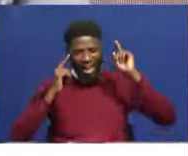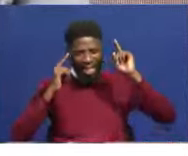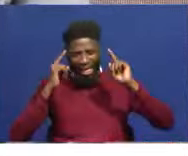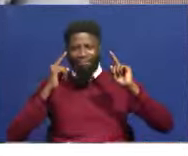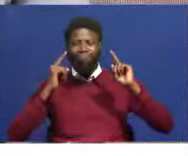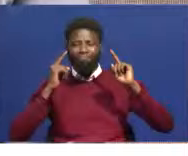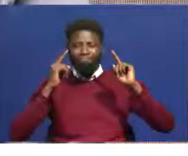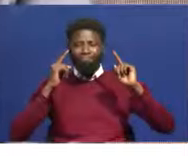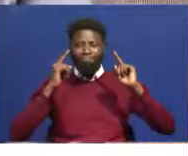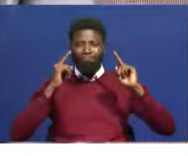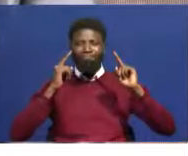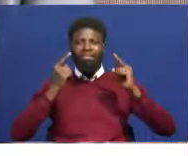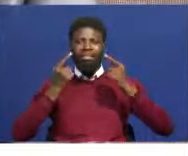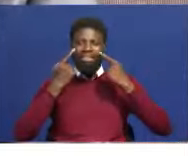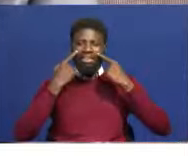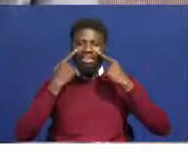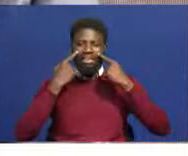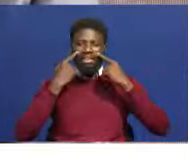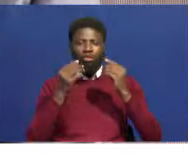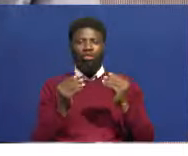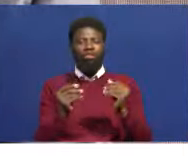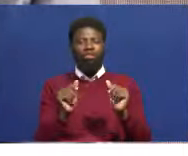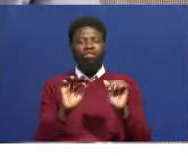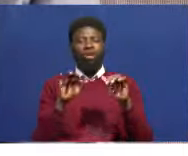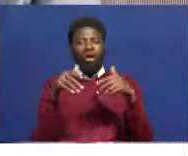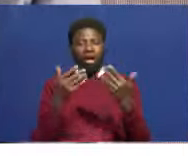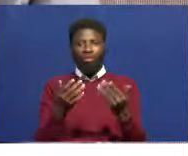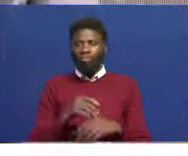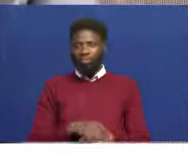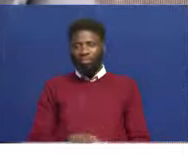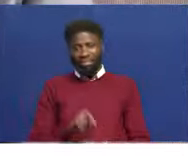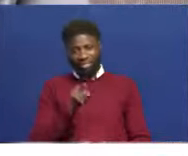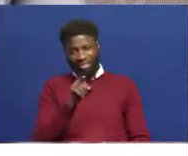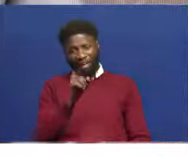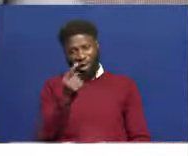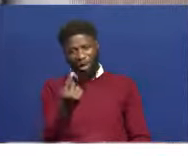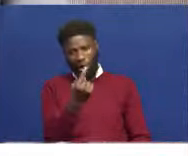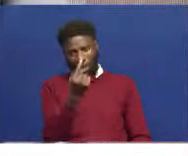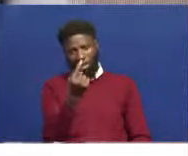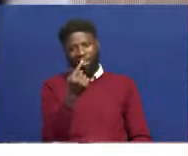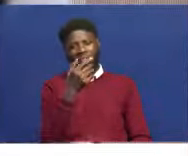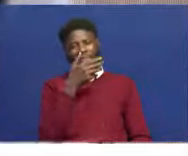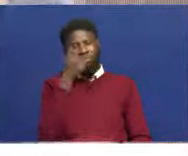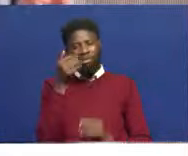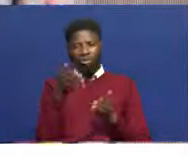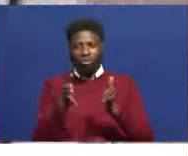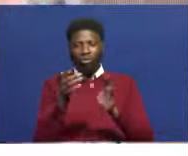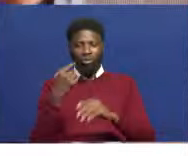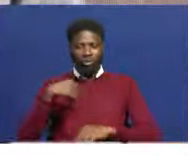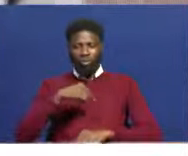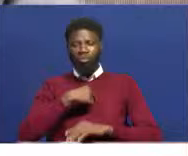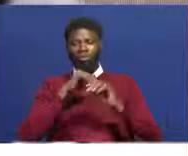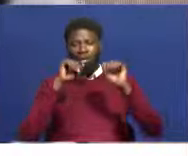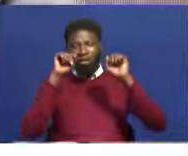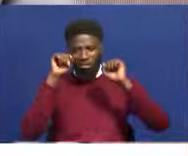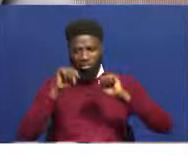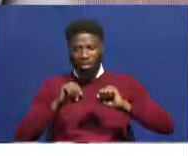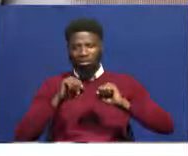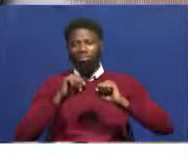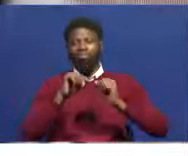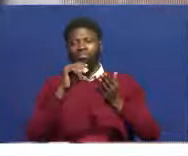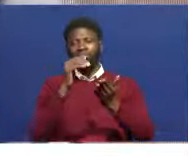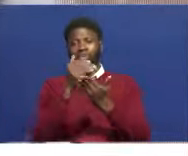This is the only best way for us to respond to your initiative and that of the region and the